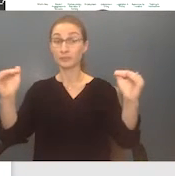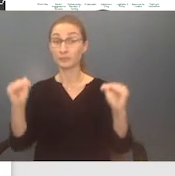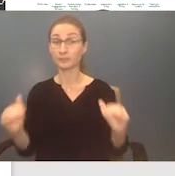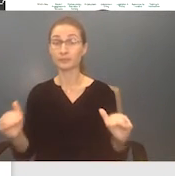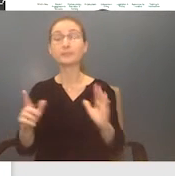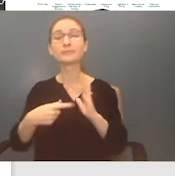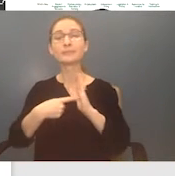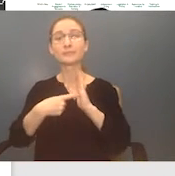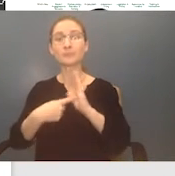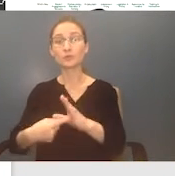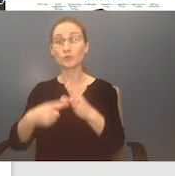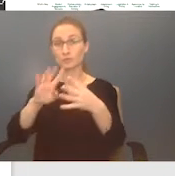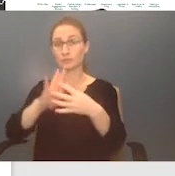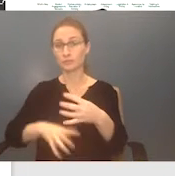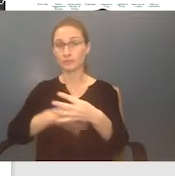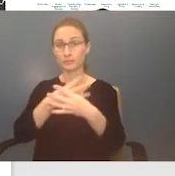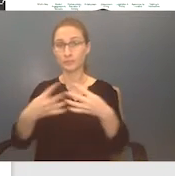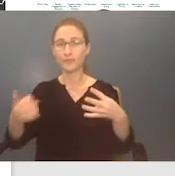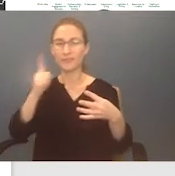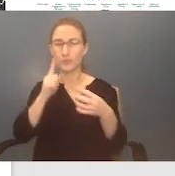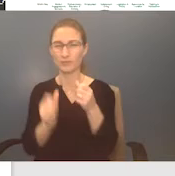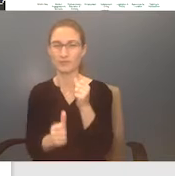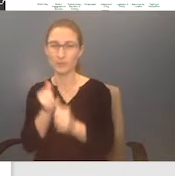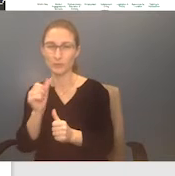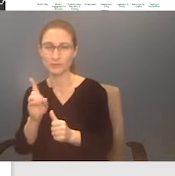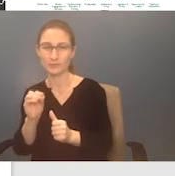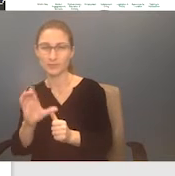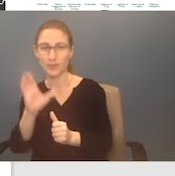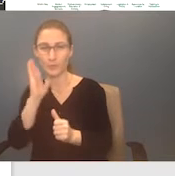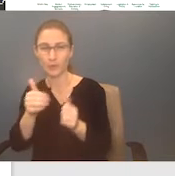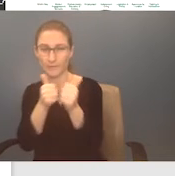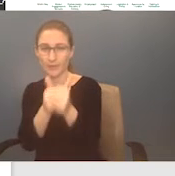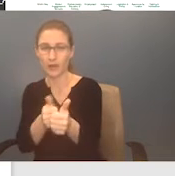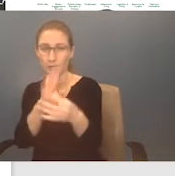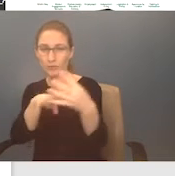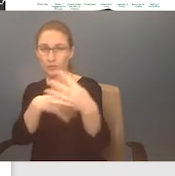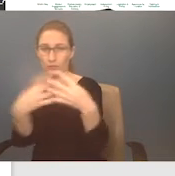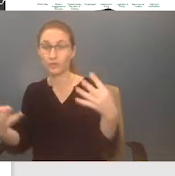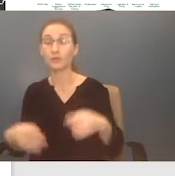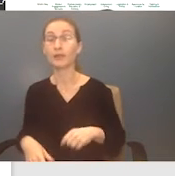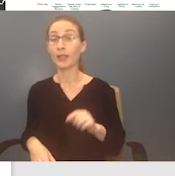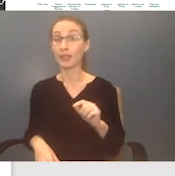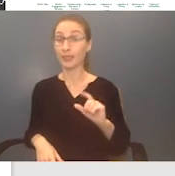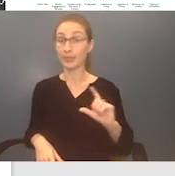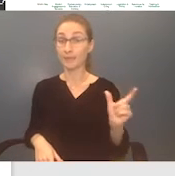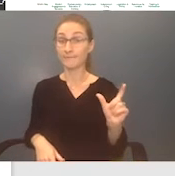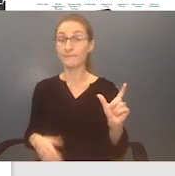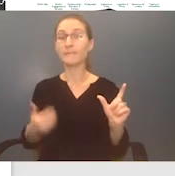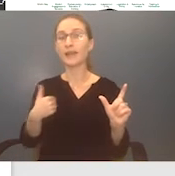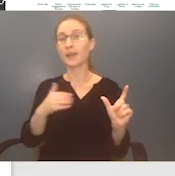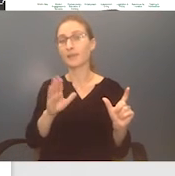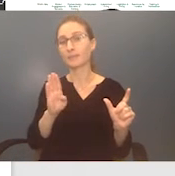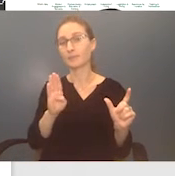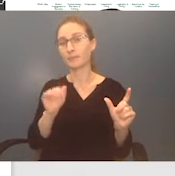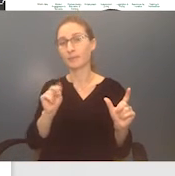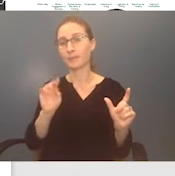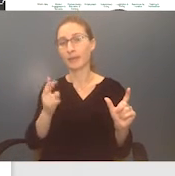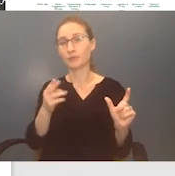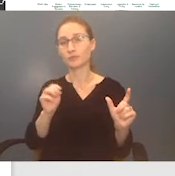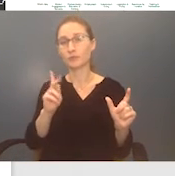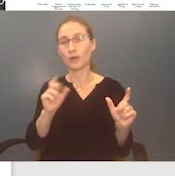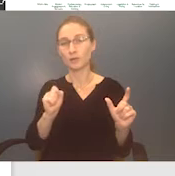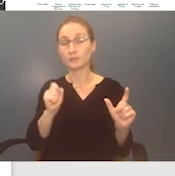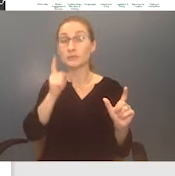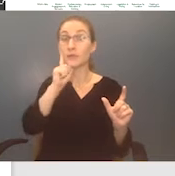most of this document is in the left column has the benchmarks for middle